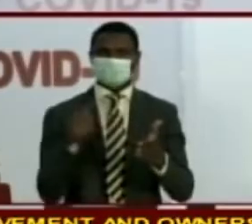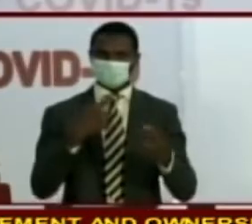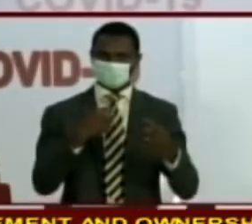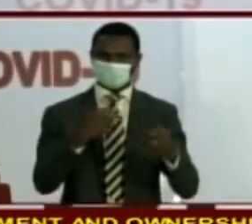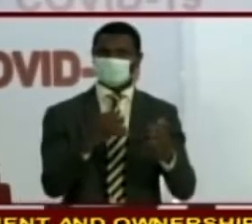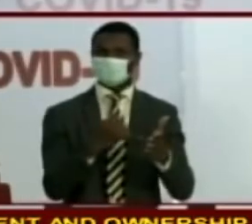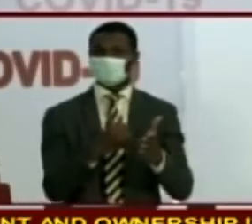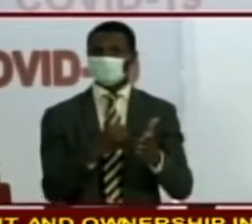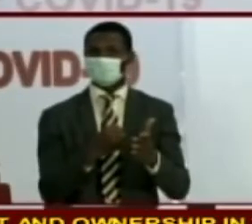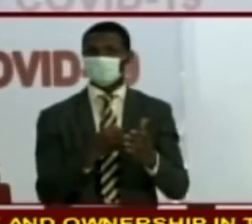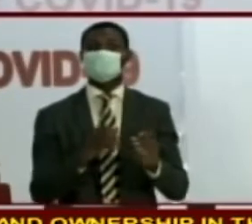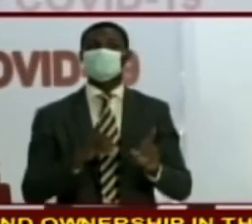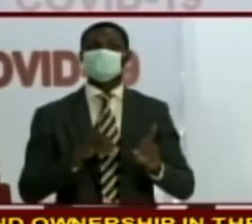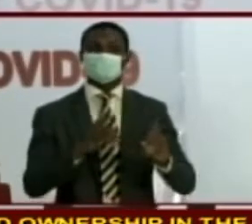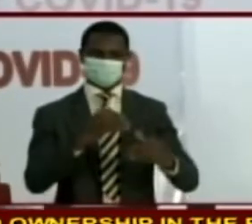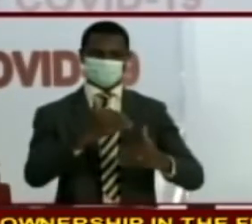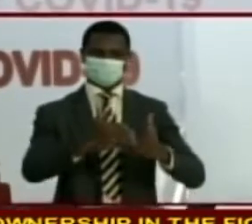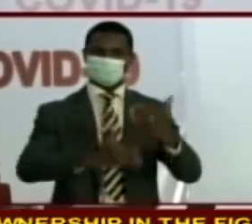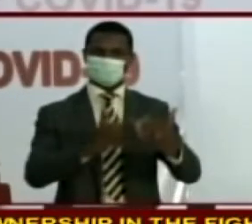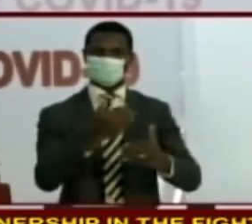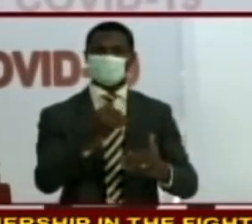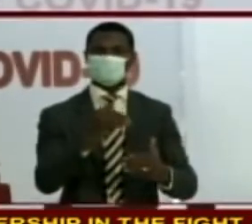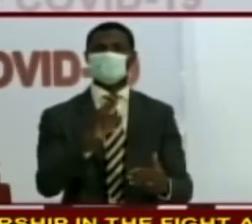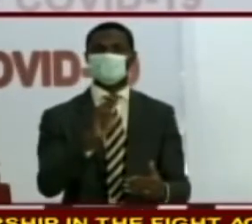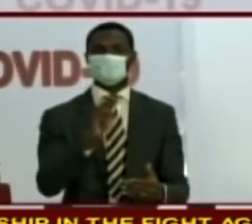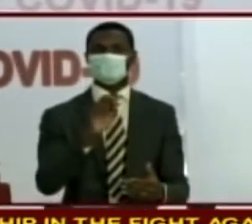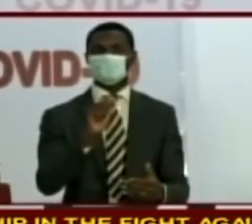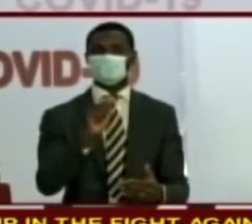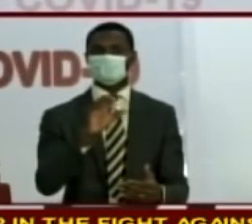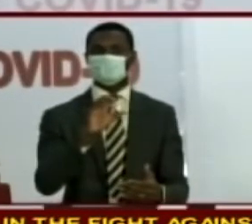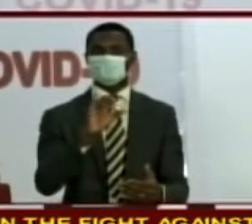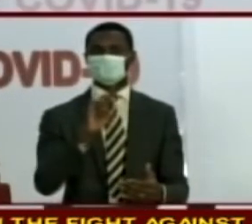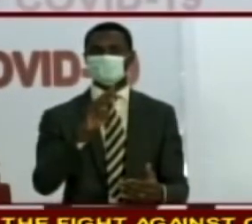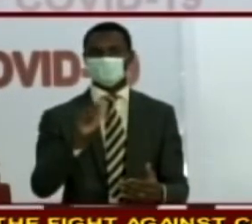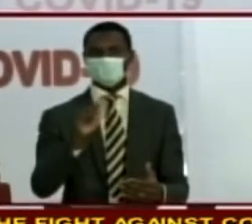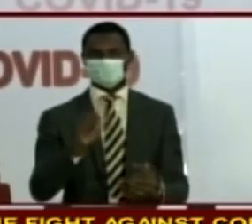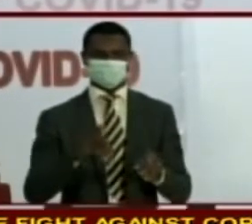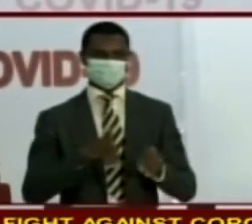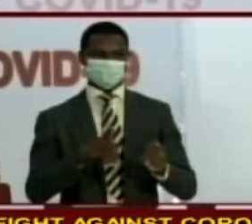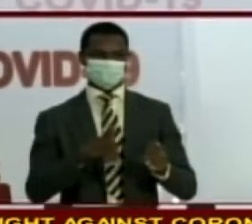during the processes of the Nasima, during the processes of